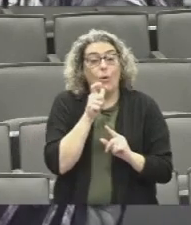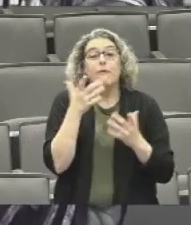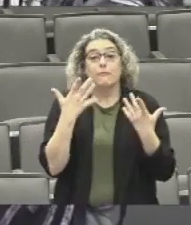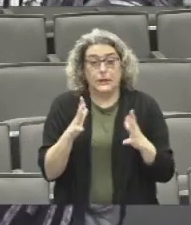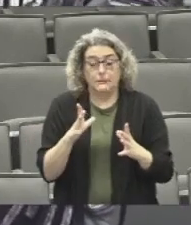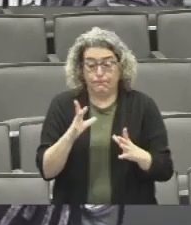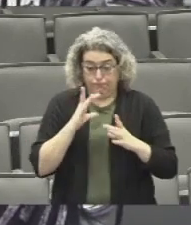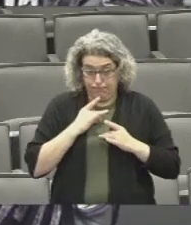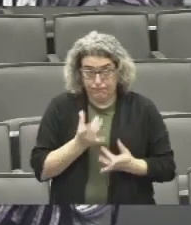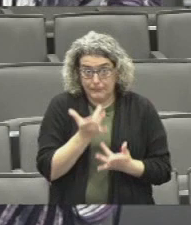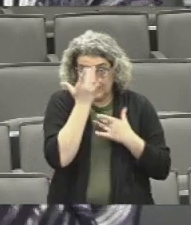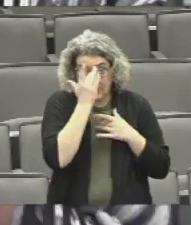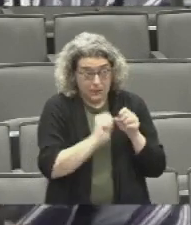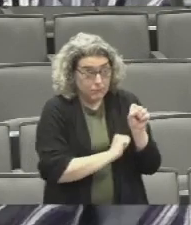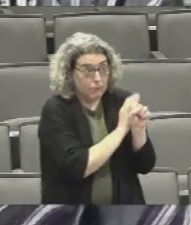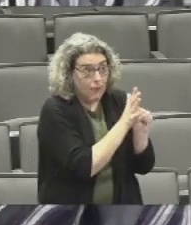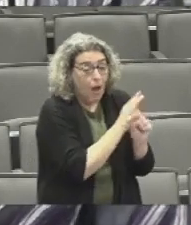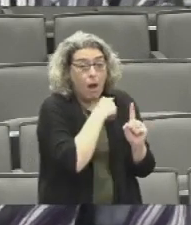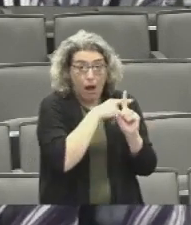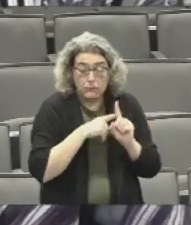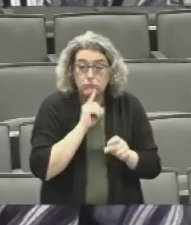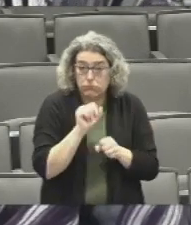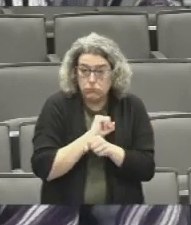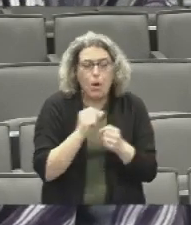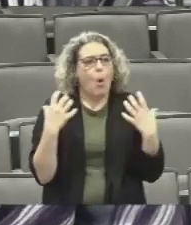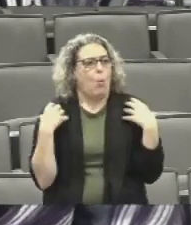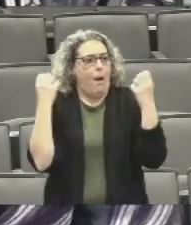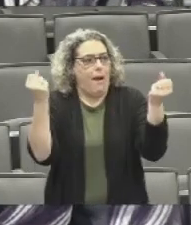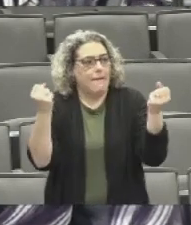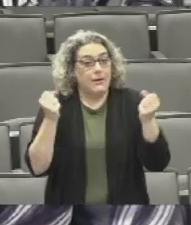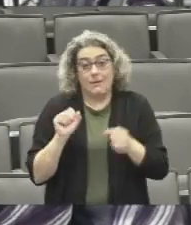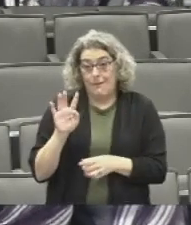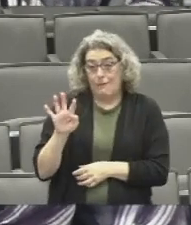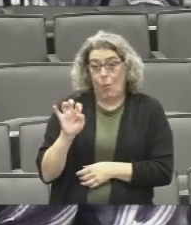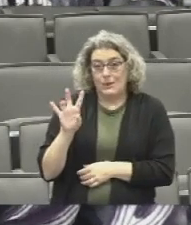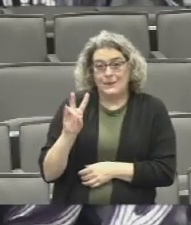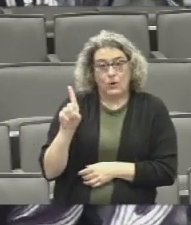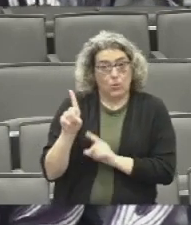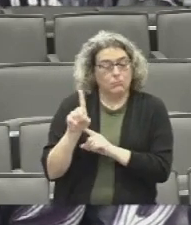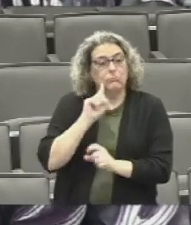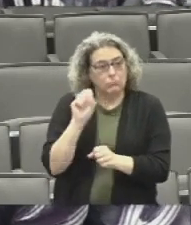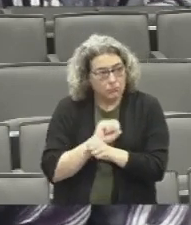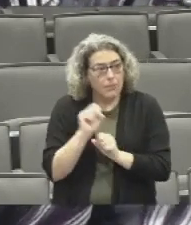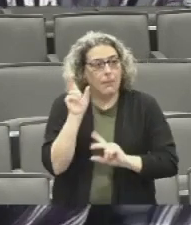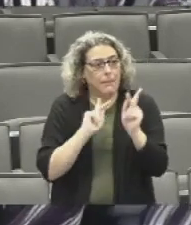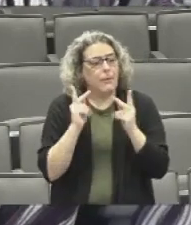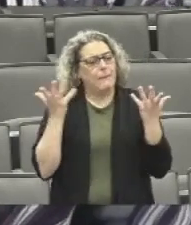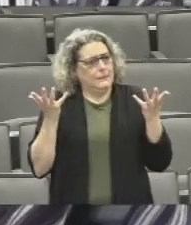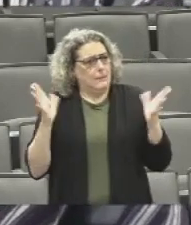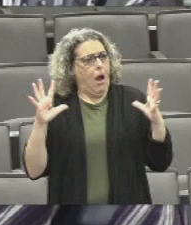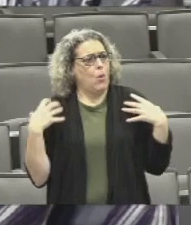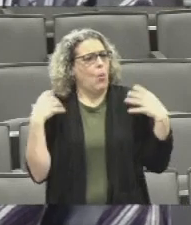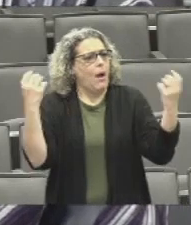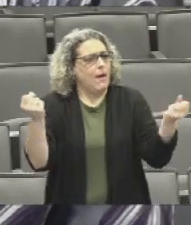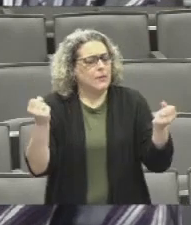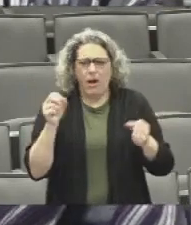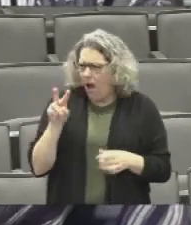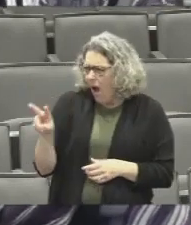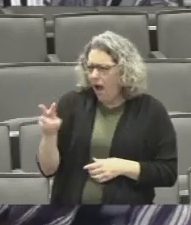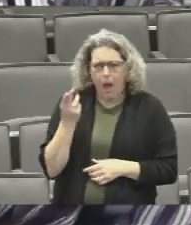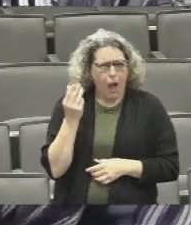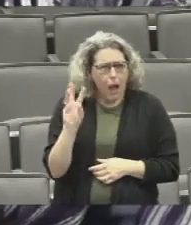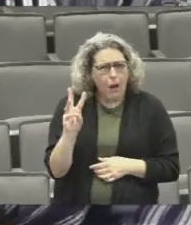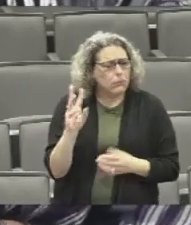County. And right now, we have 471 cases who have recovered. And you may say, how is that